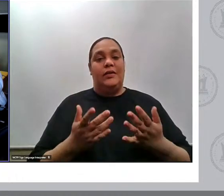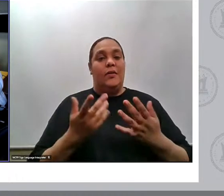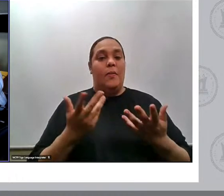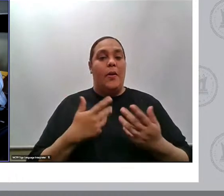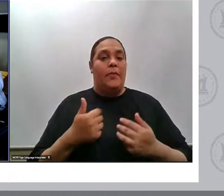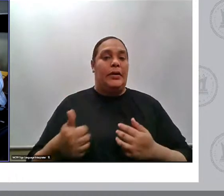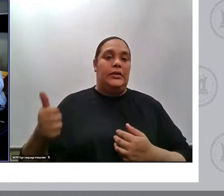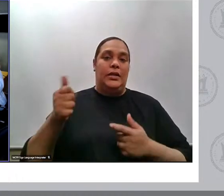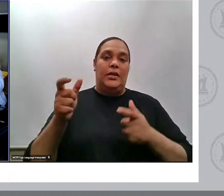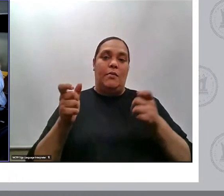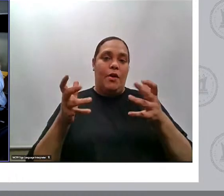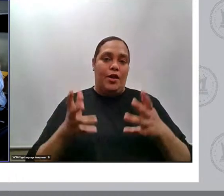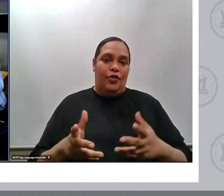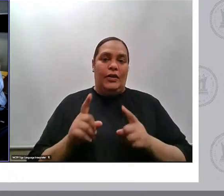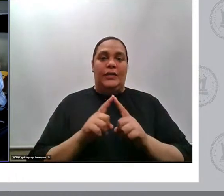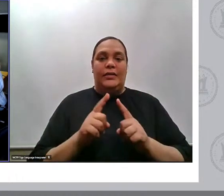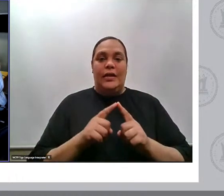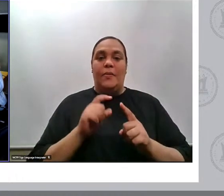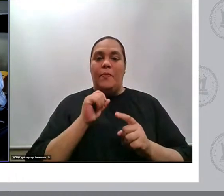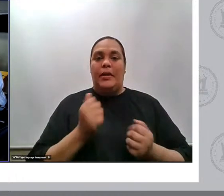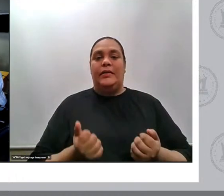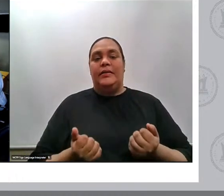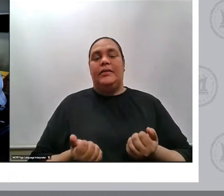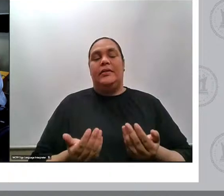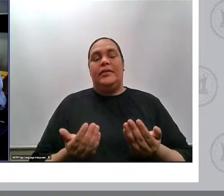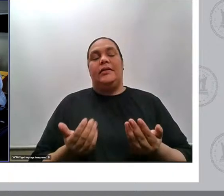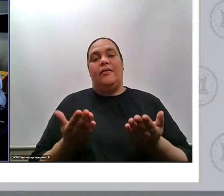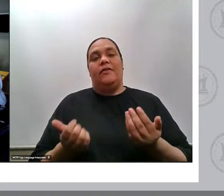senior manager and I'm the service provider.